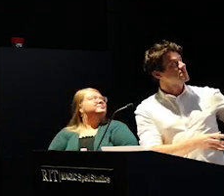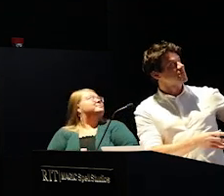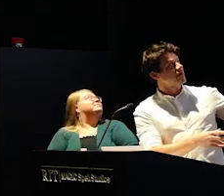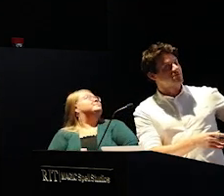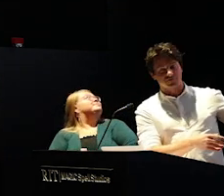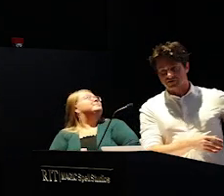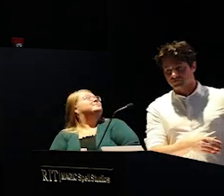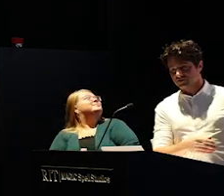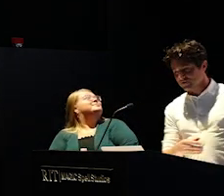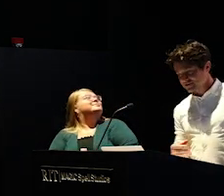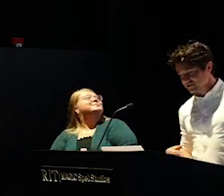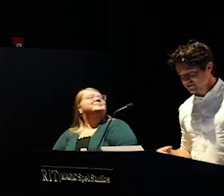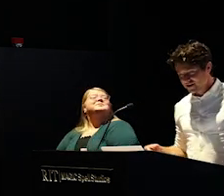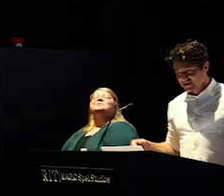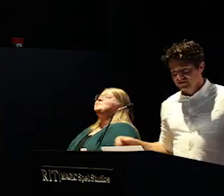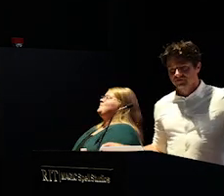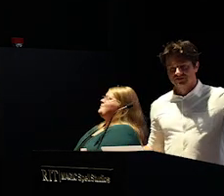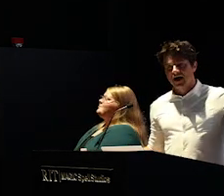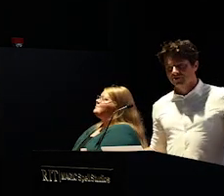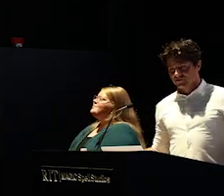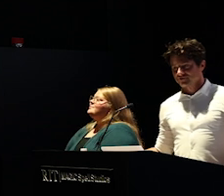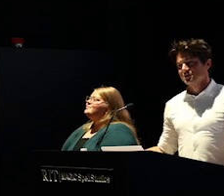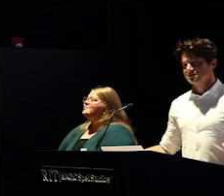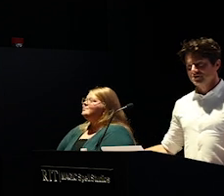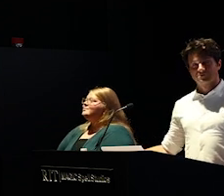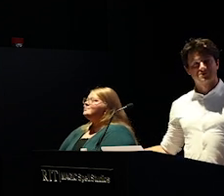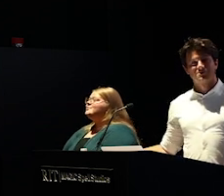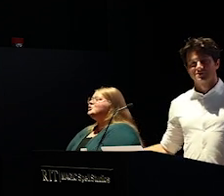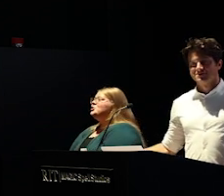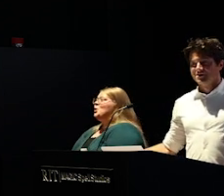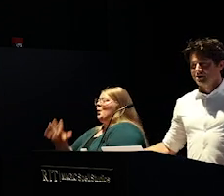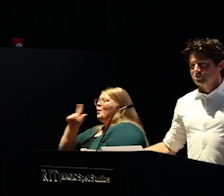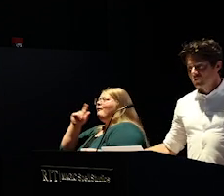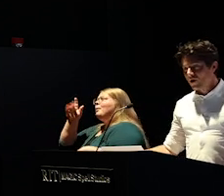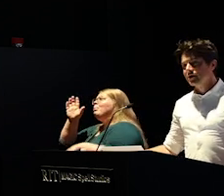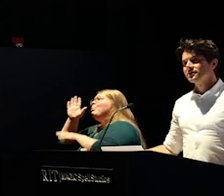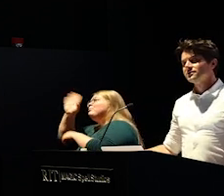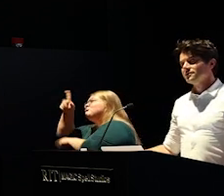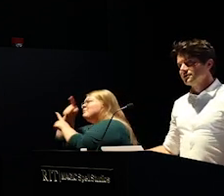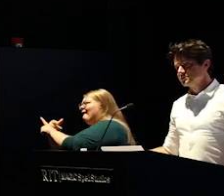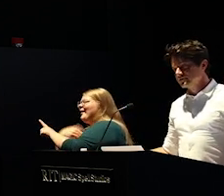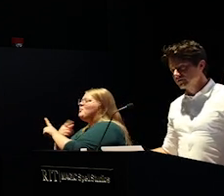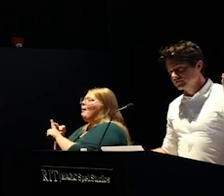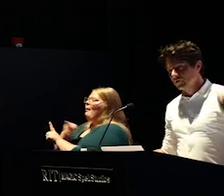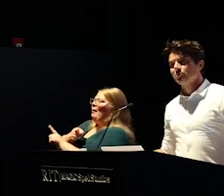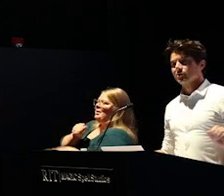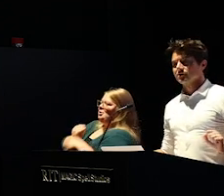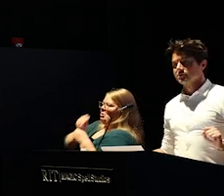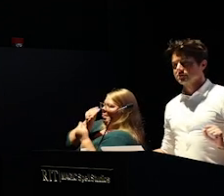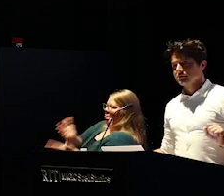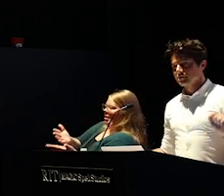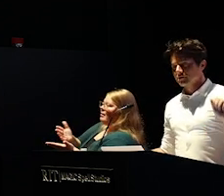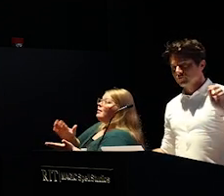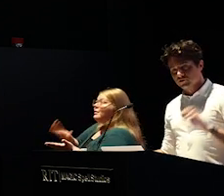professors maybe will thank me for this, but as a lesson, as kind of a sidecar to this presentation, I'm going to tell you this. Drawing is so